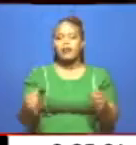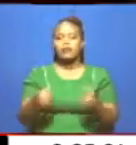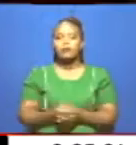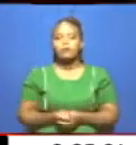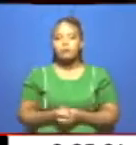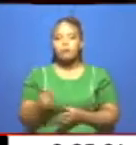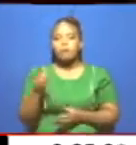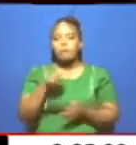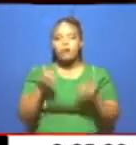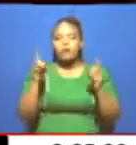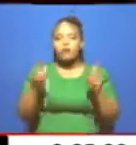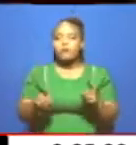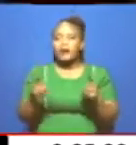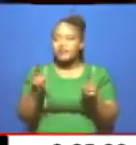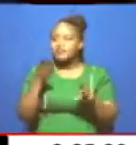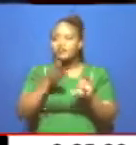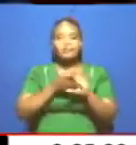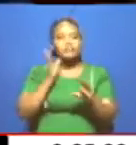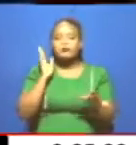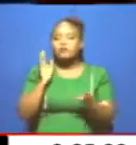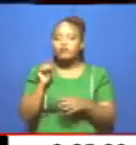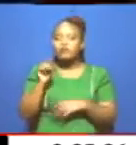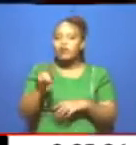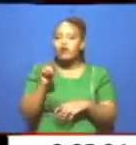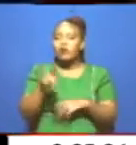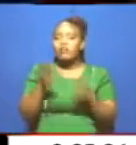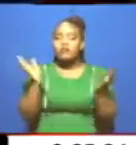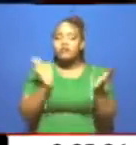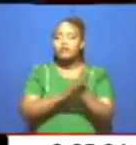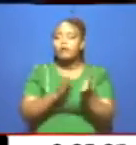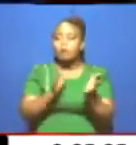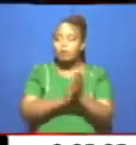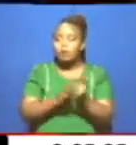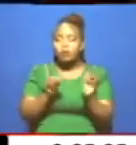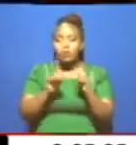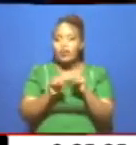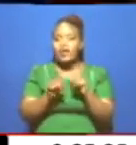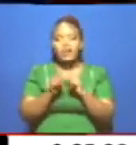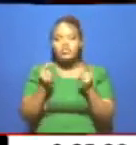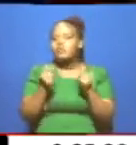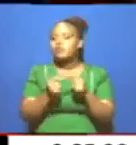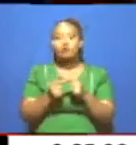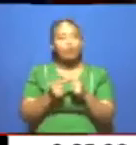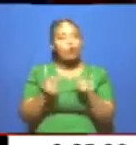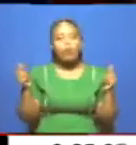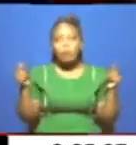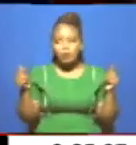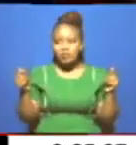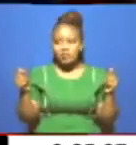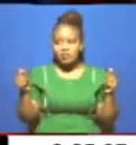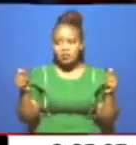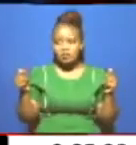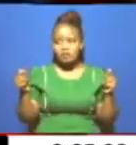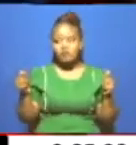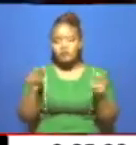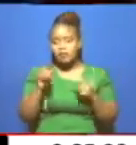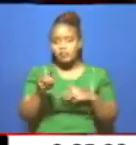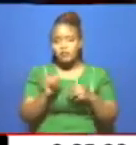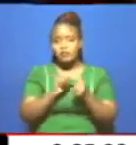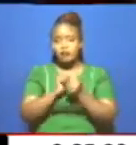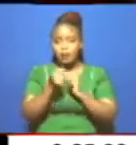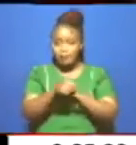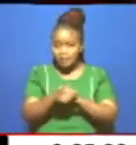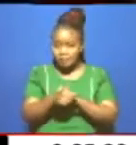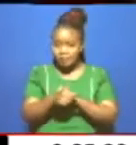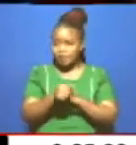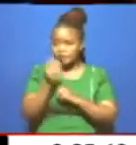our records by deleting this, by objecting to it, by defeating this amendment, because it